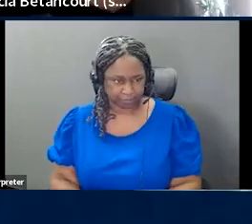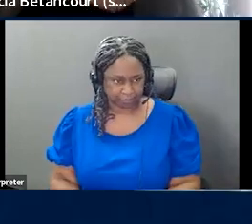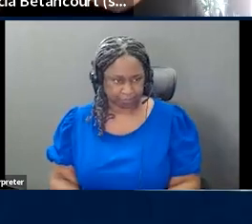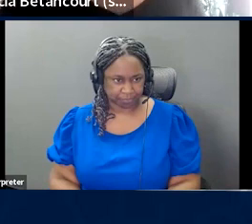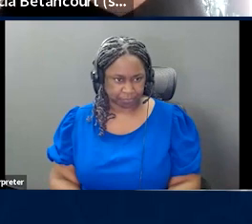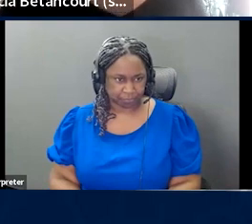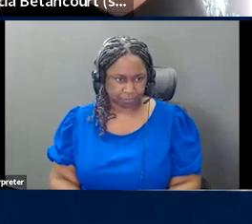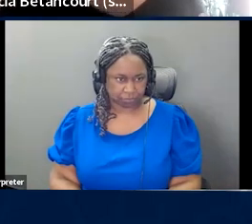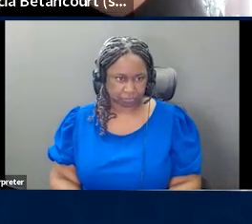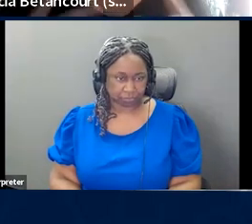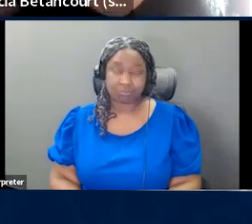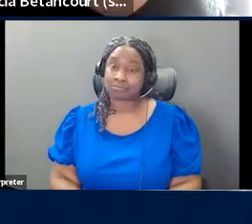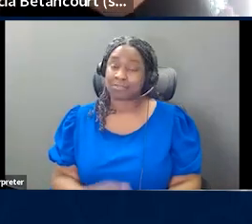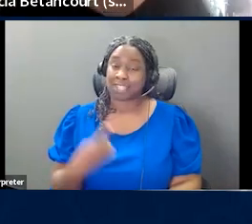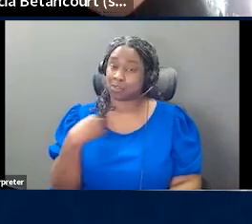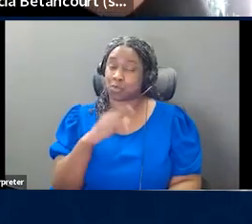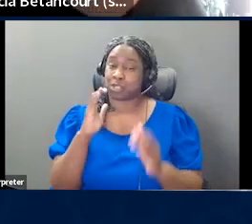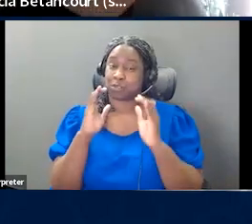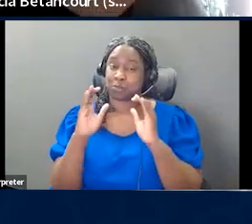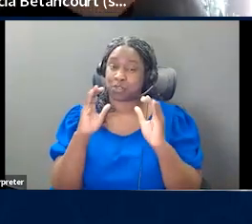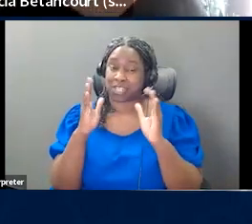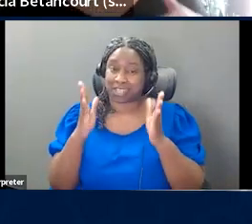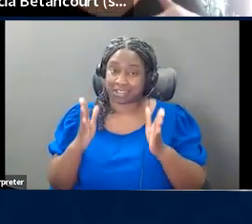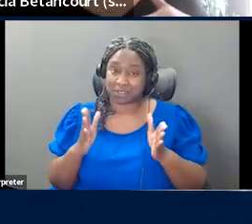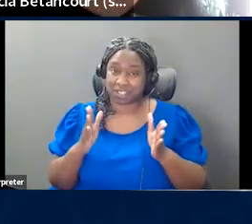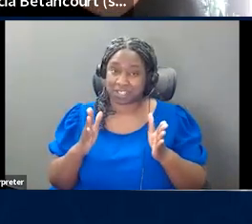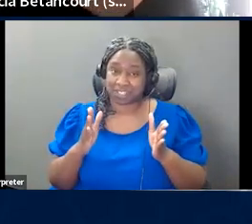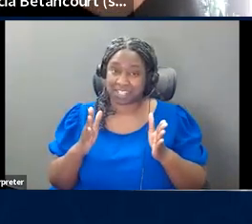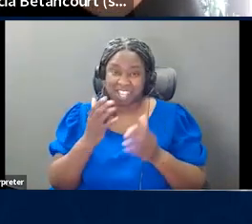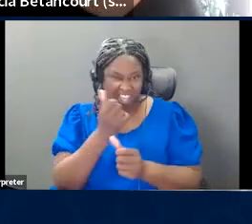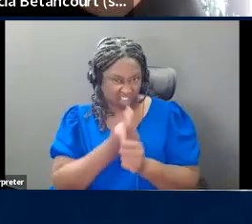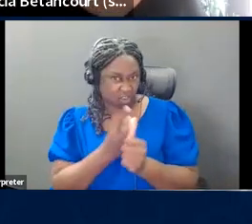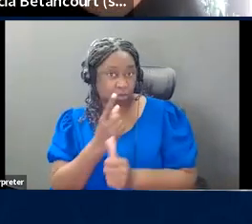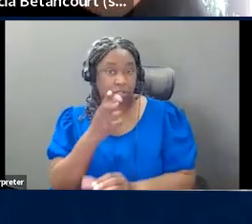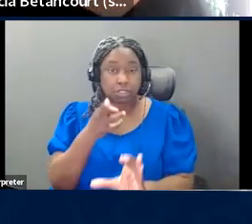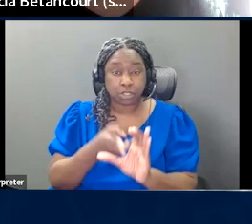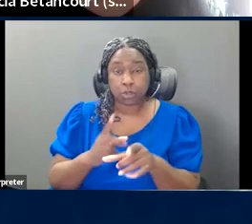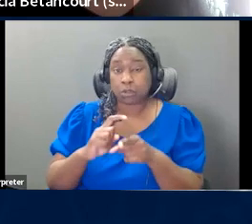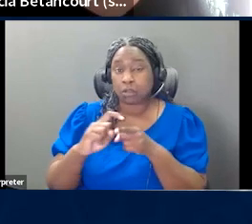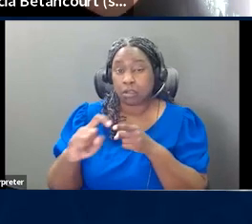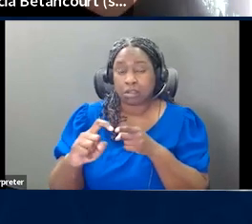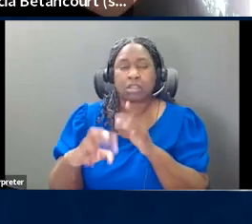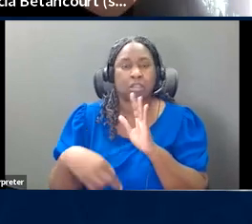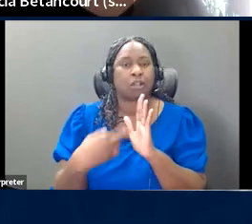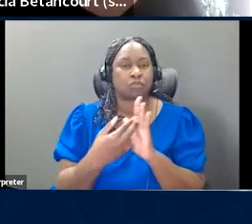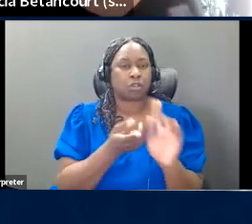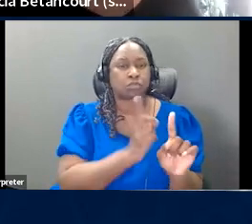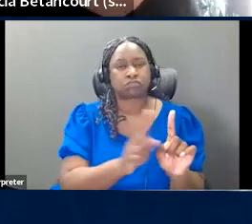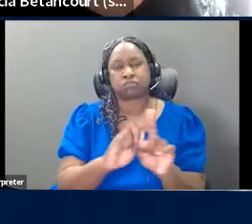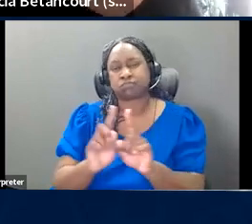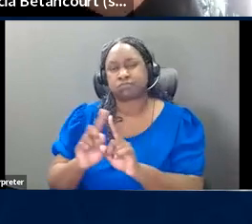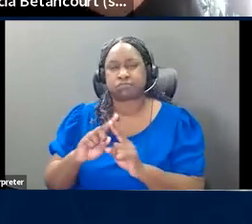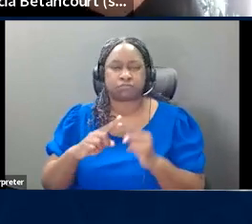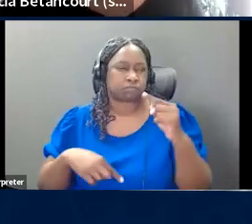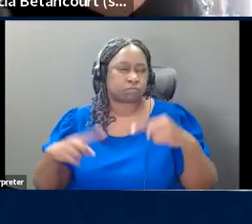And as communicators, really, you know, all of us on this call have completely different roles, and we work for